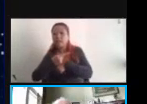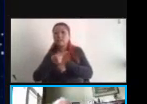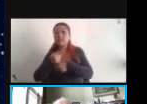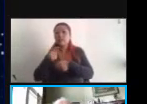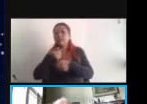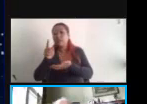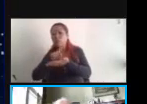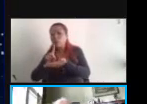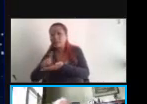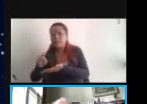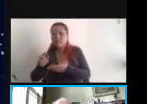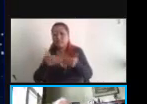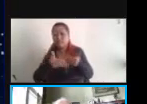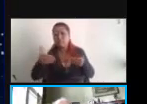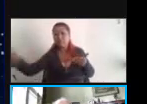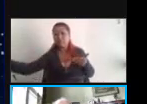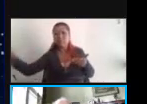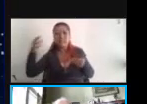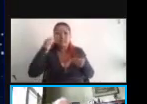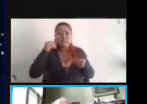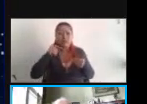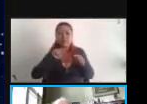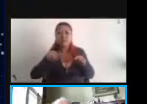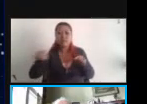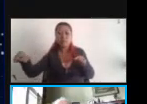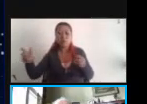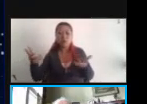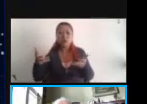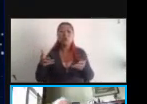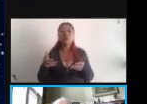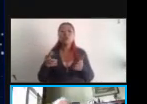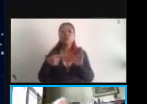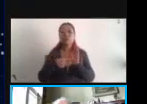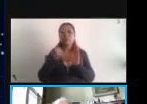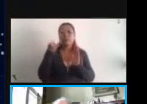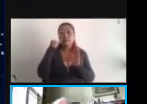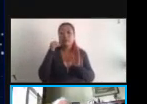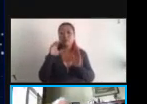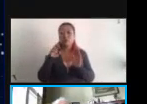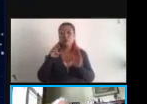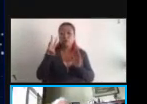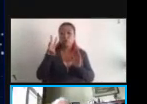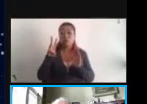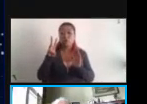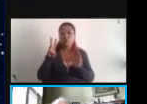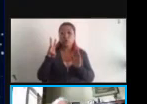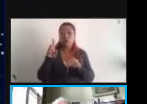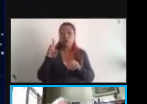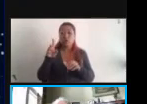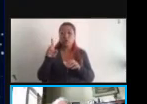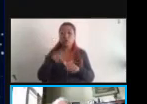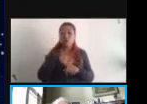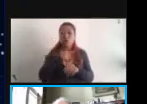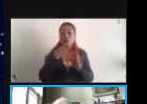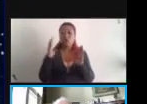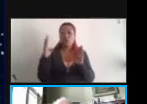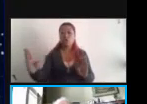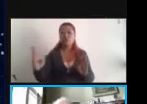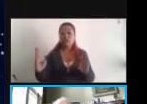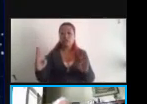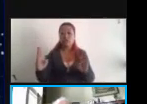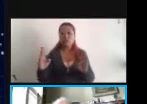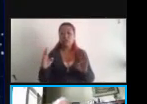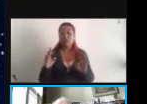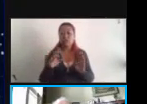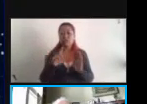to be worried about. Just for example, if you're putting up a crew member for a long duration mission, which is in our mind is more than 30 days,